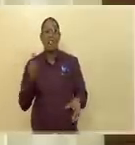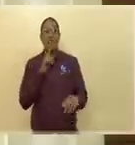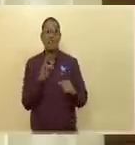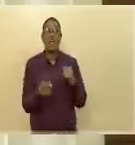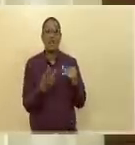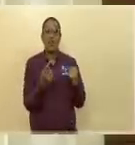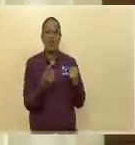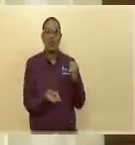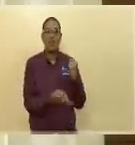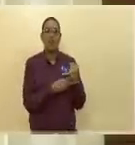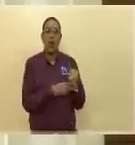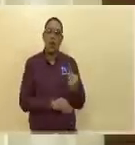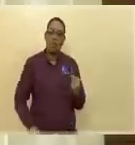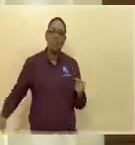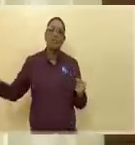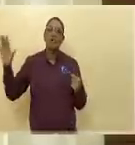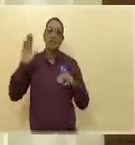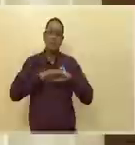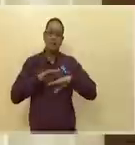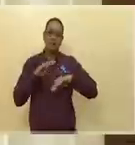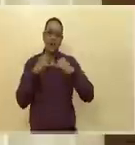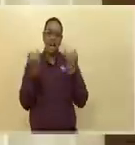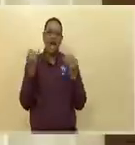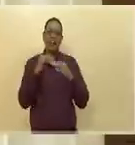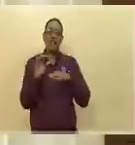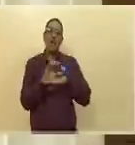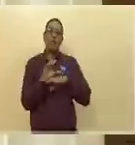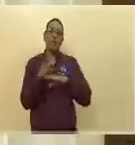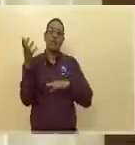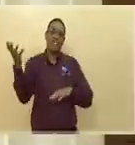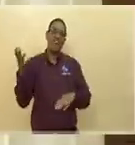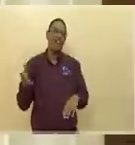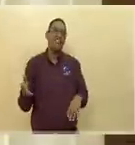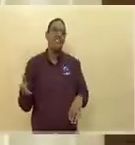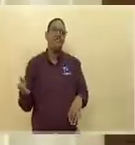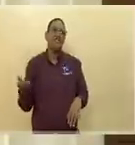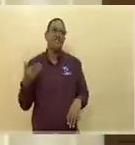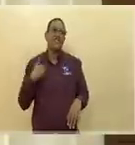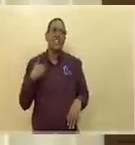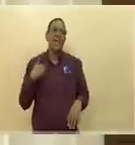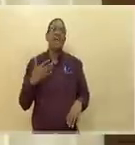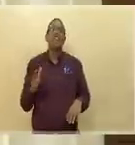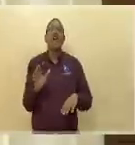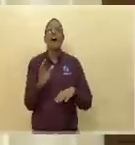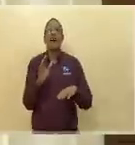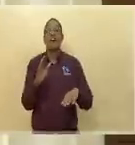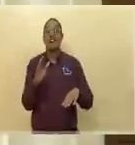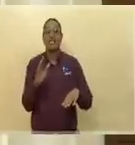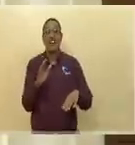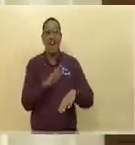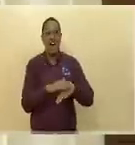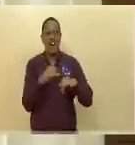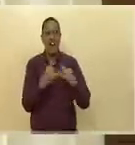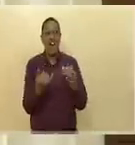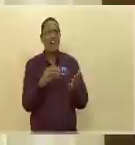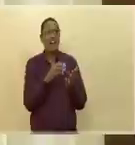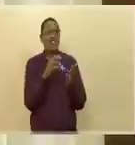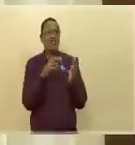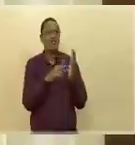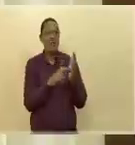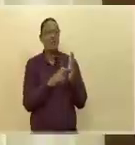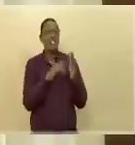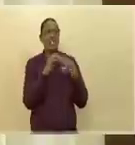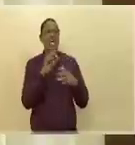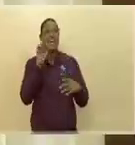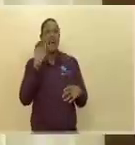stored digitally in a computer. So you have the digital representation in a database somewhere,